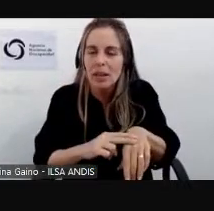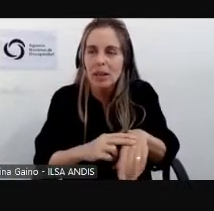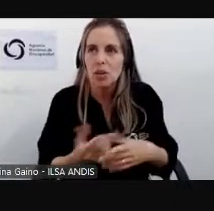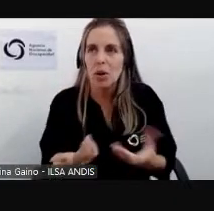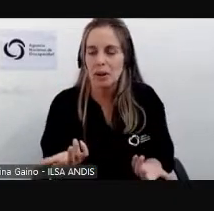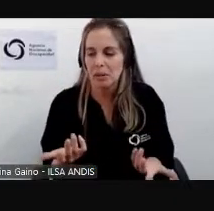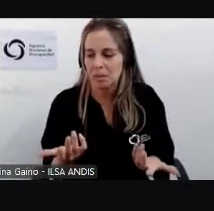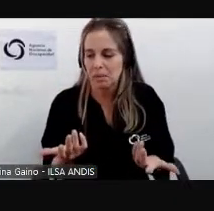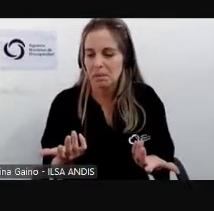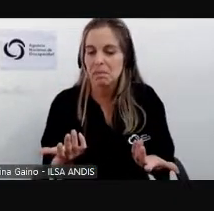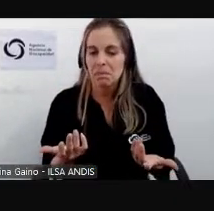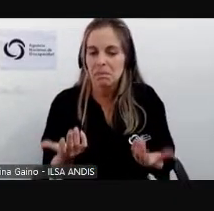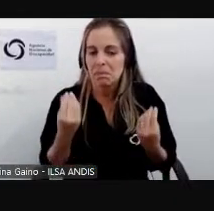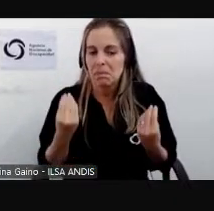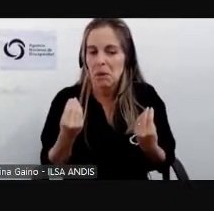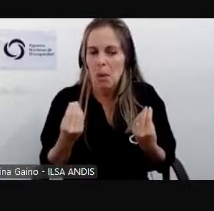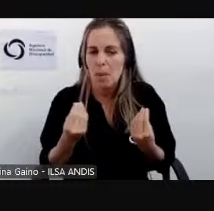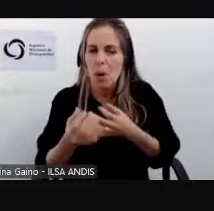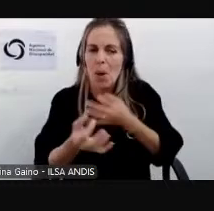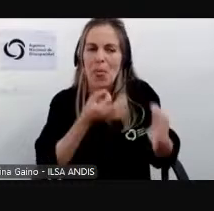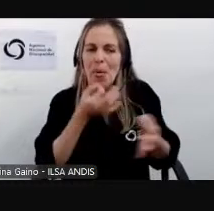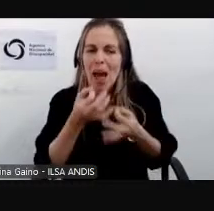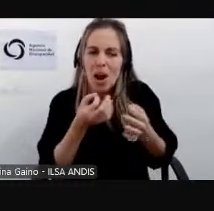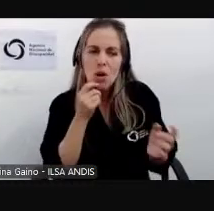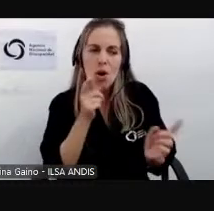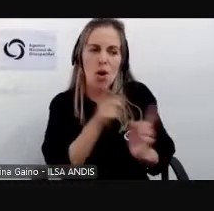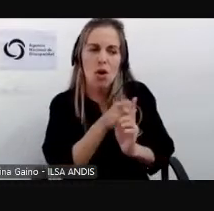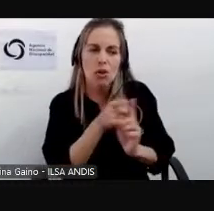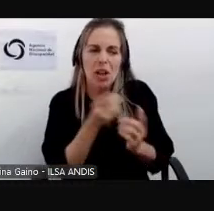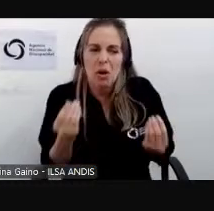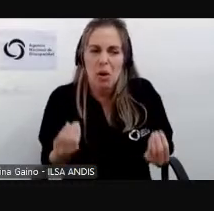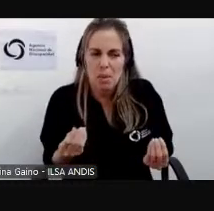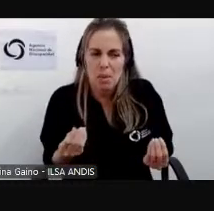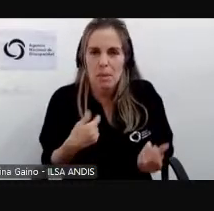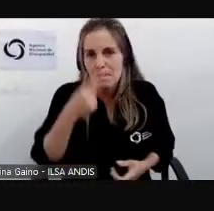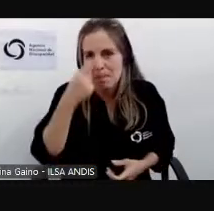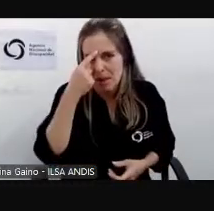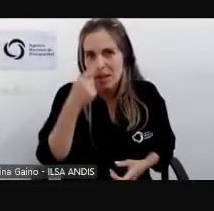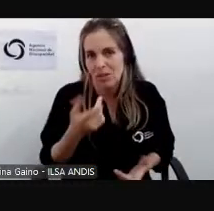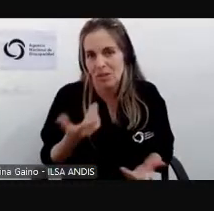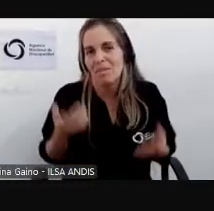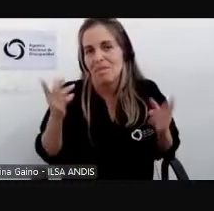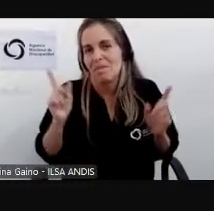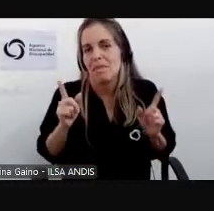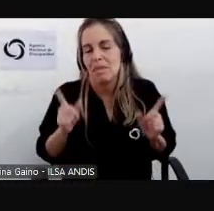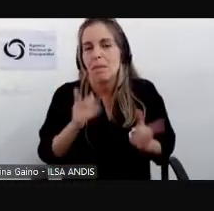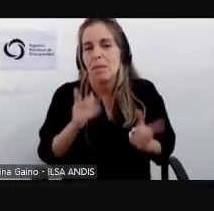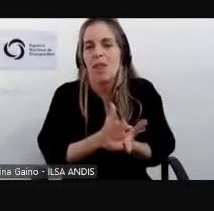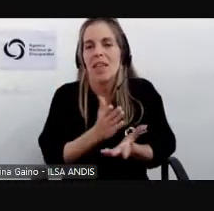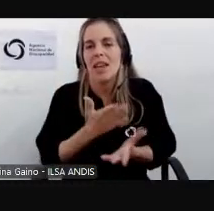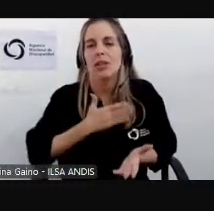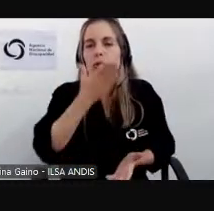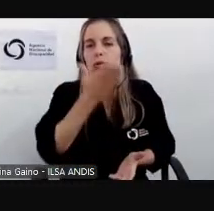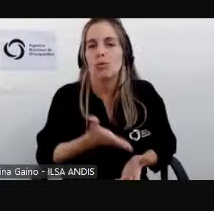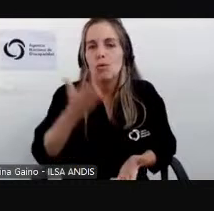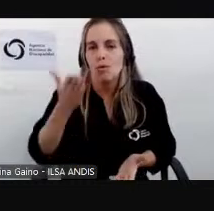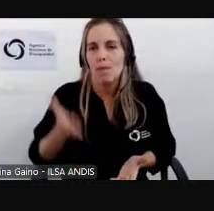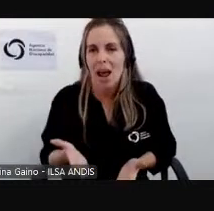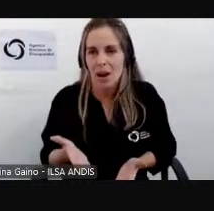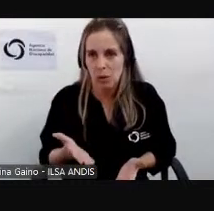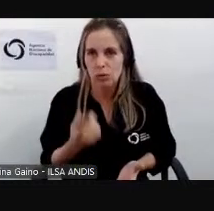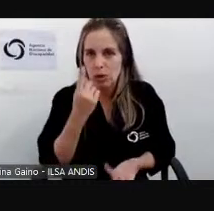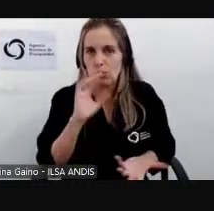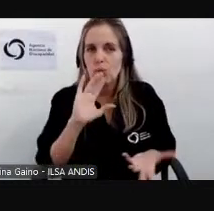general, like how to create or build dialogue, I believe that precisely